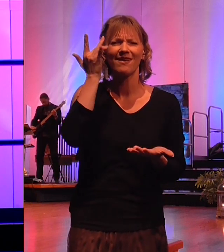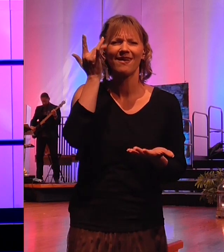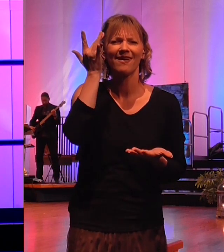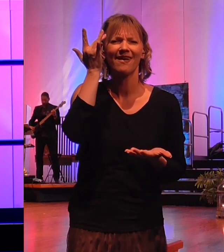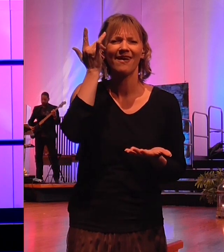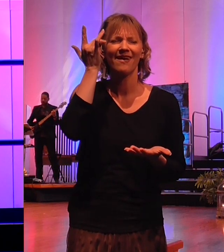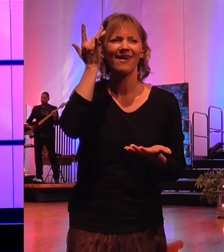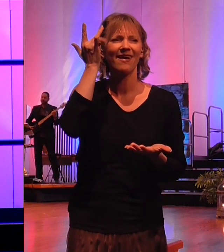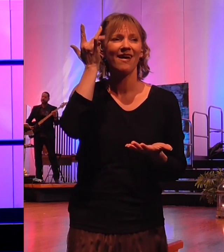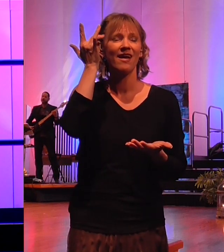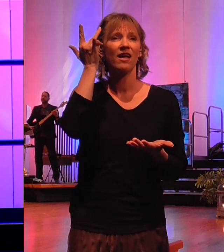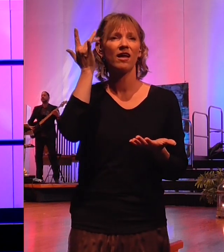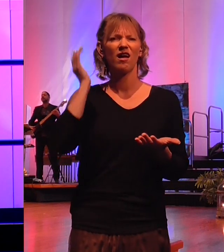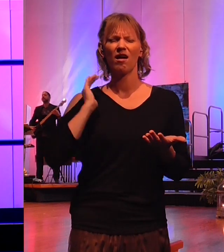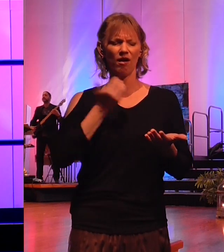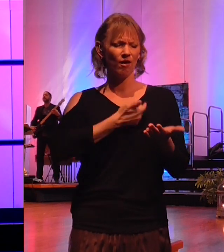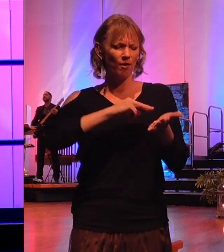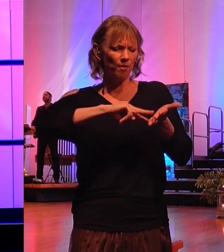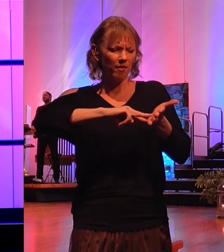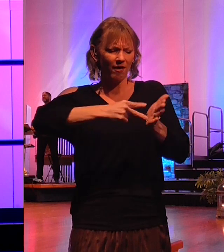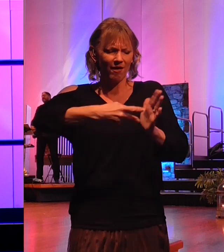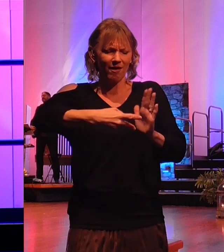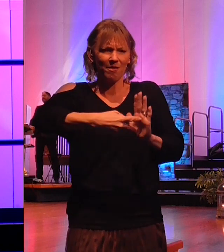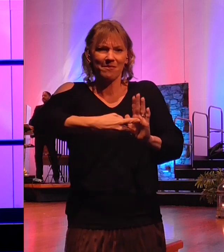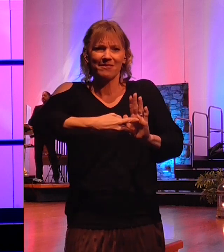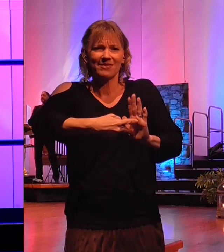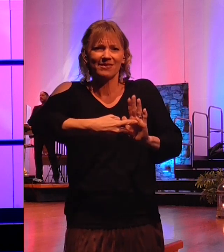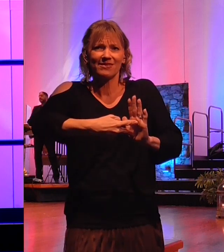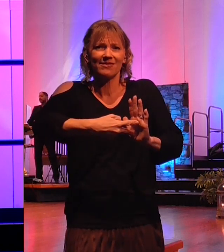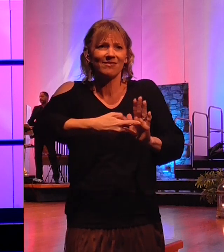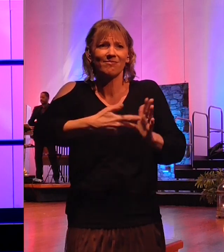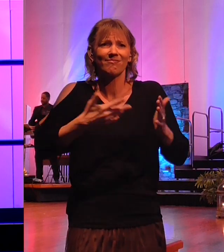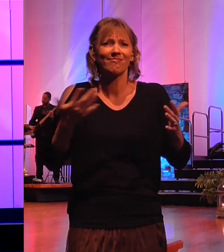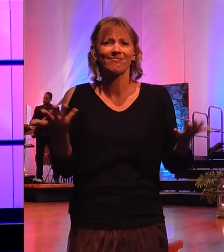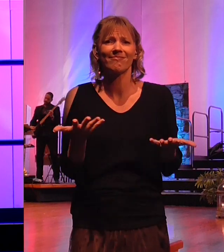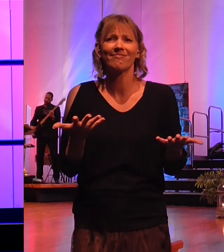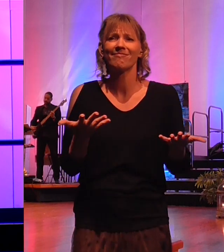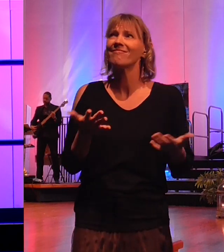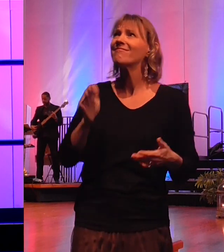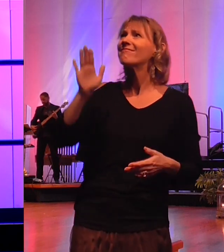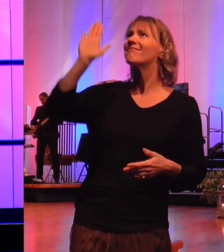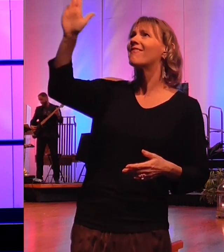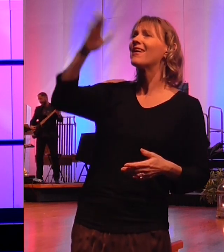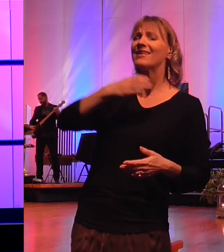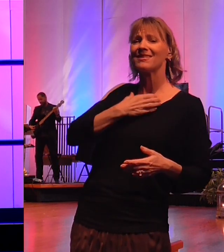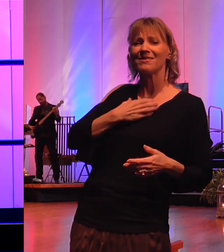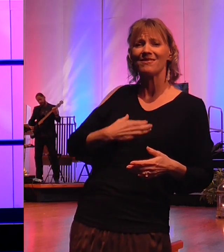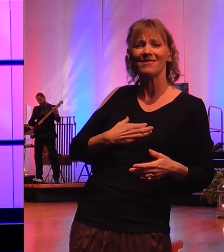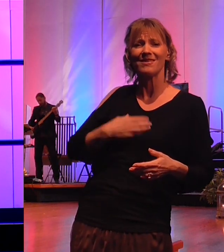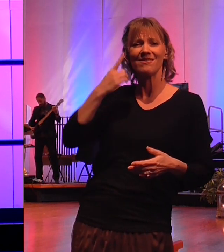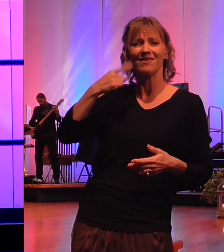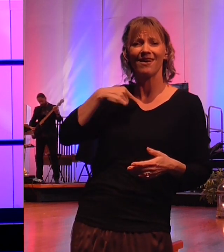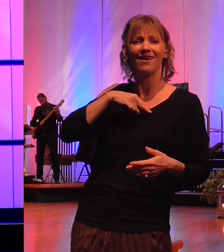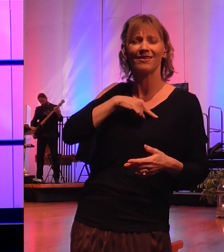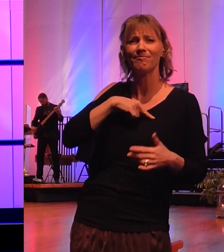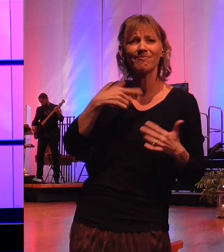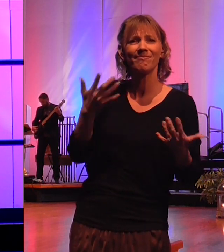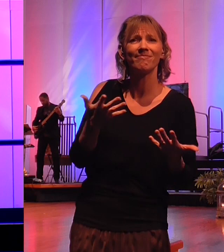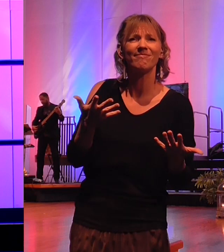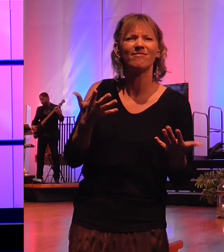What is our purpose? And what is His will? How do we